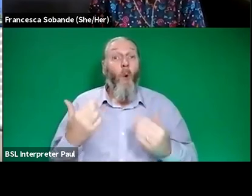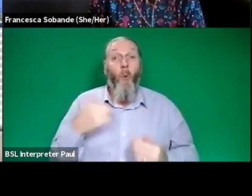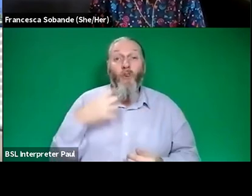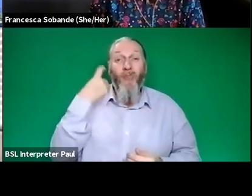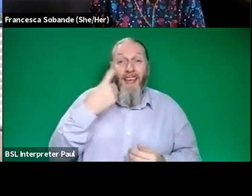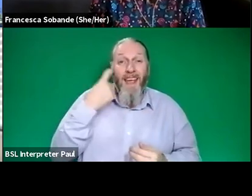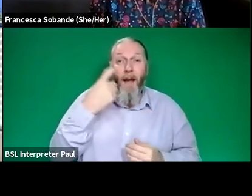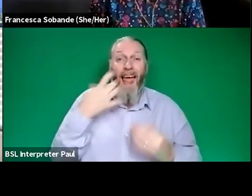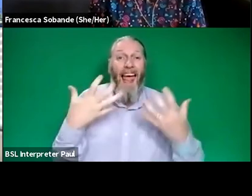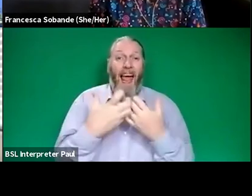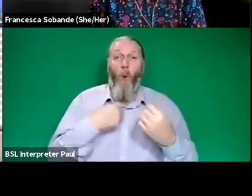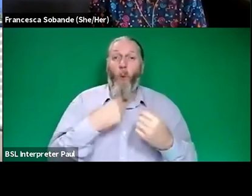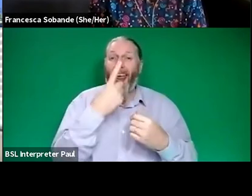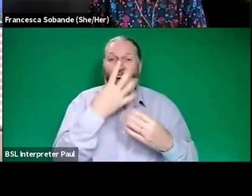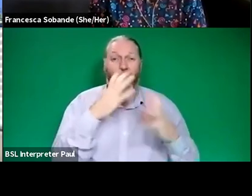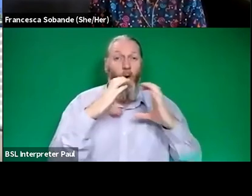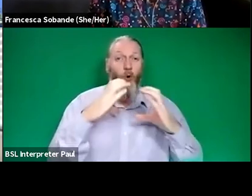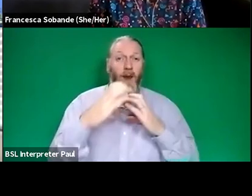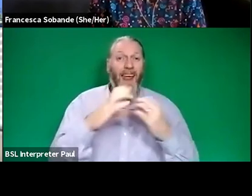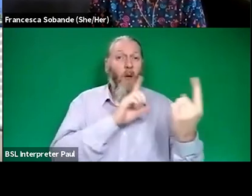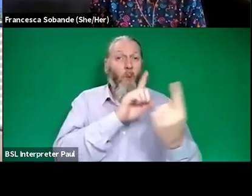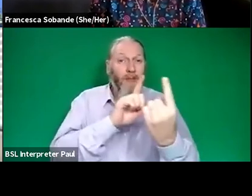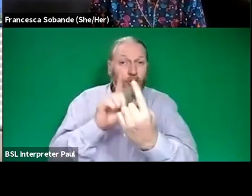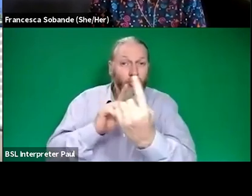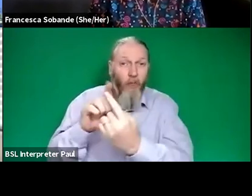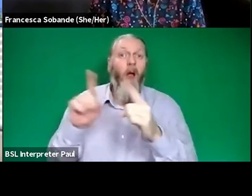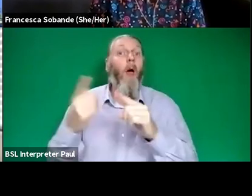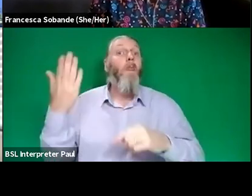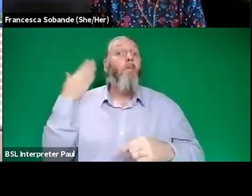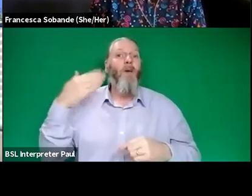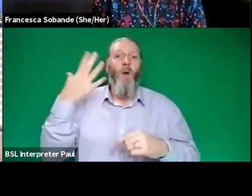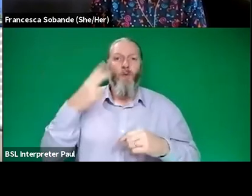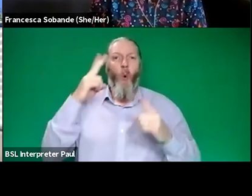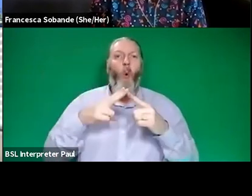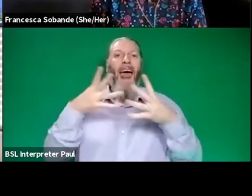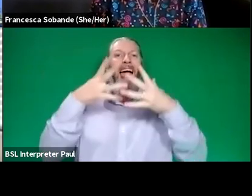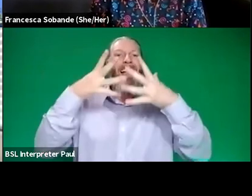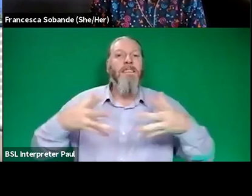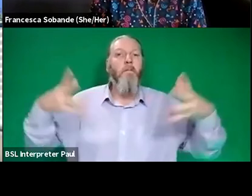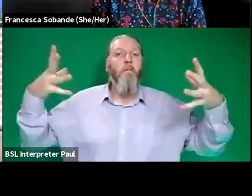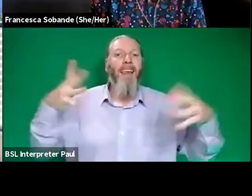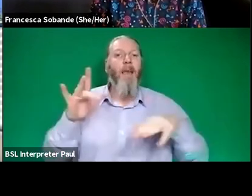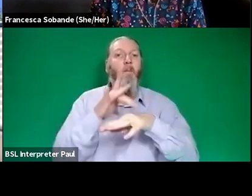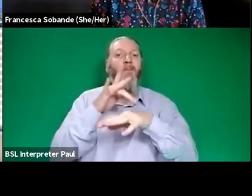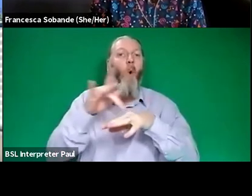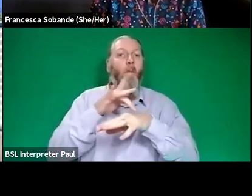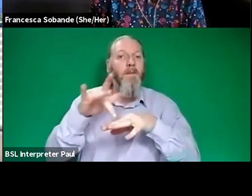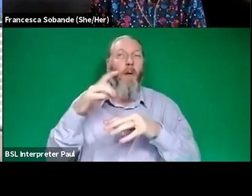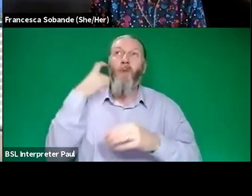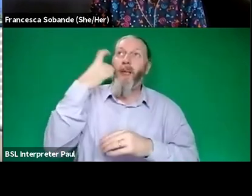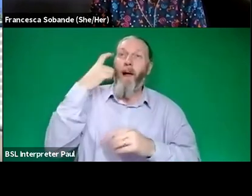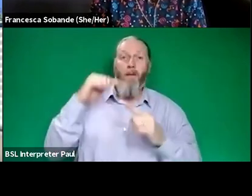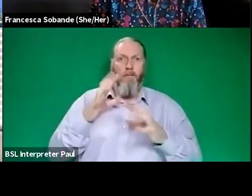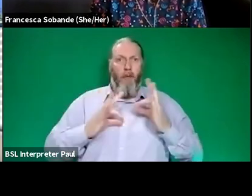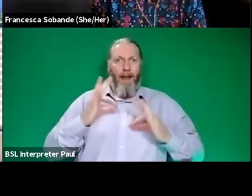each other. Expanded performance before that was about relationships between audiences and creators and how those people communicate with each other. So I think it